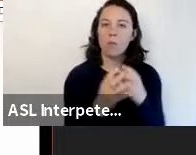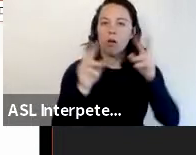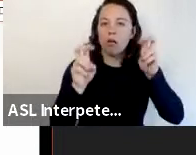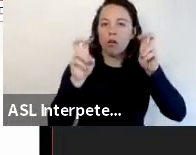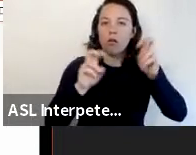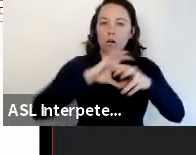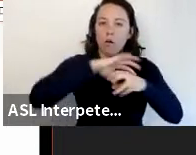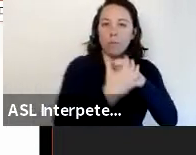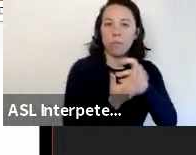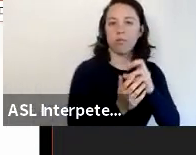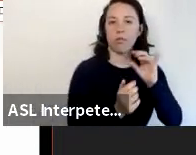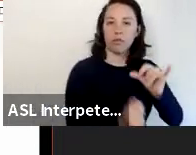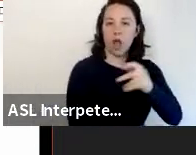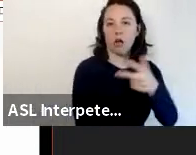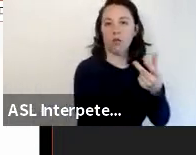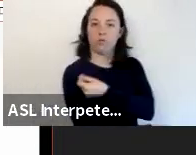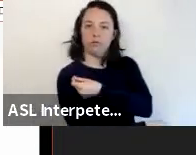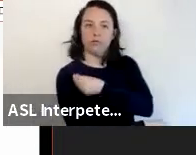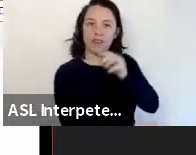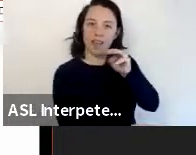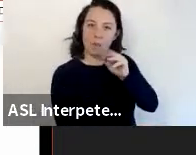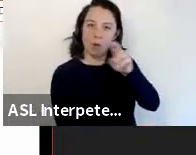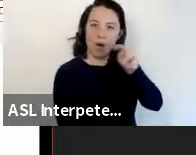in the vaccine. In